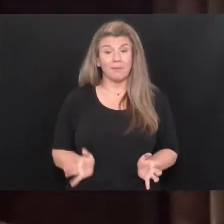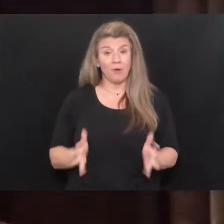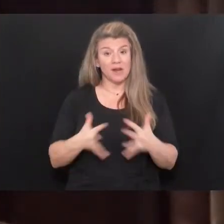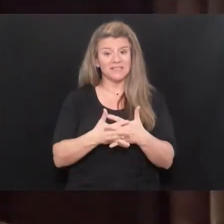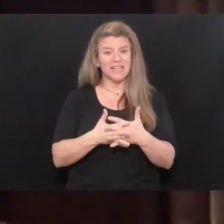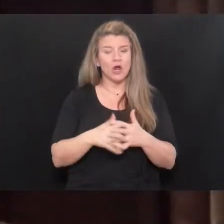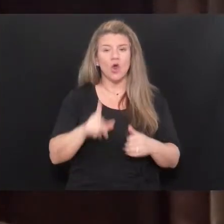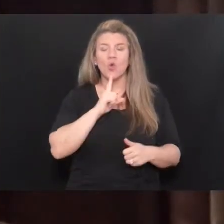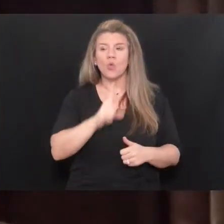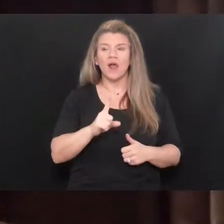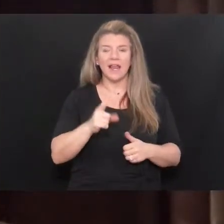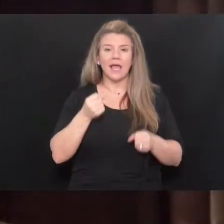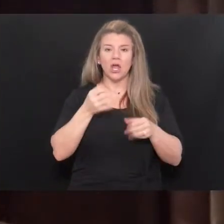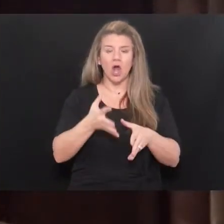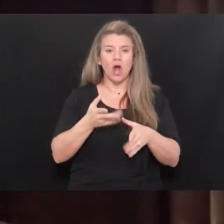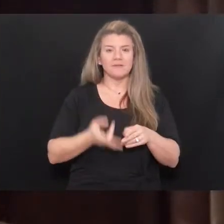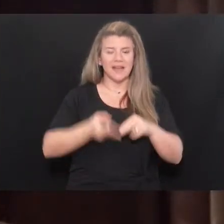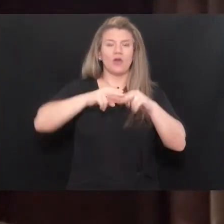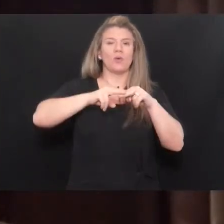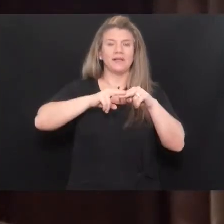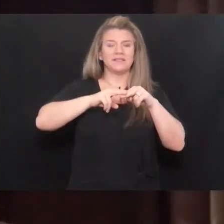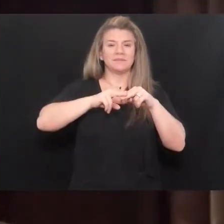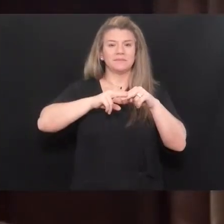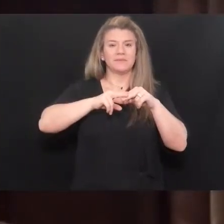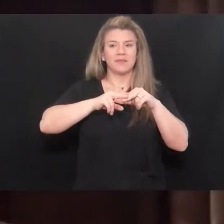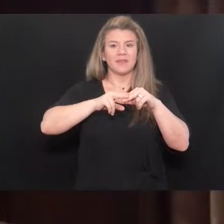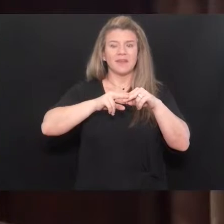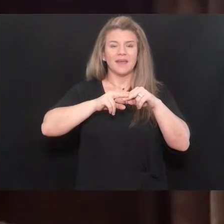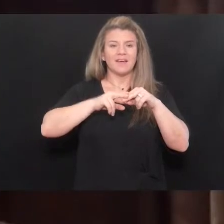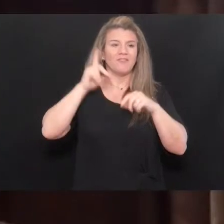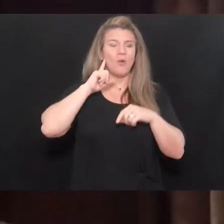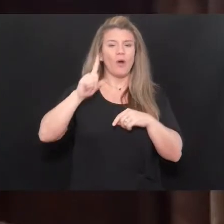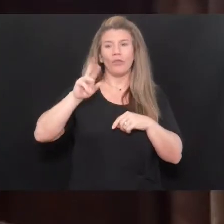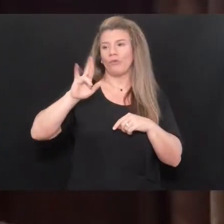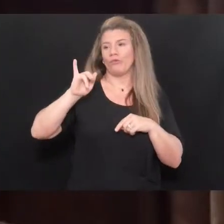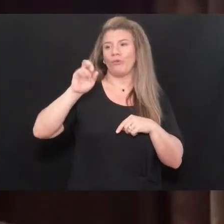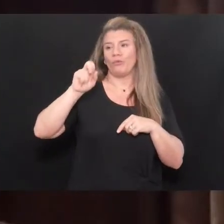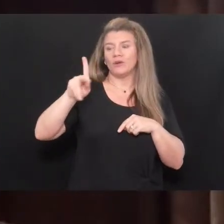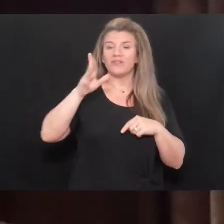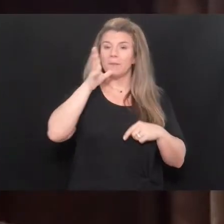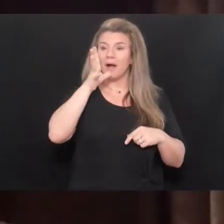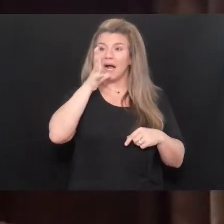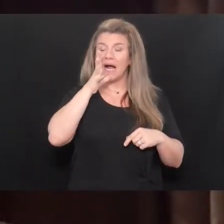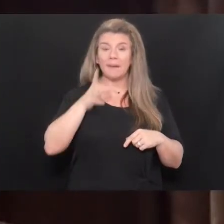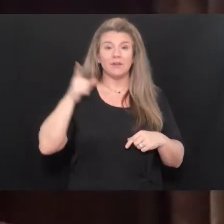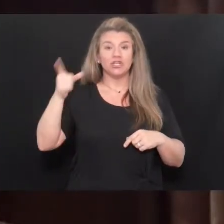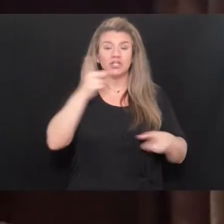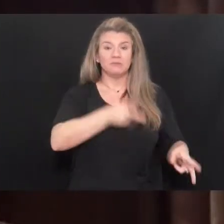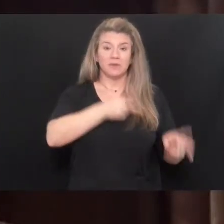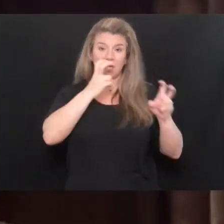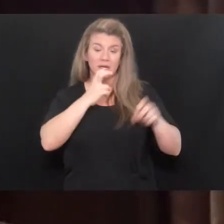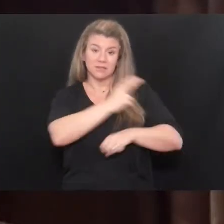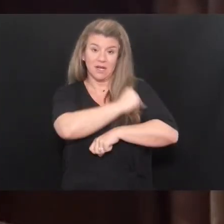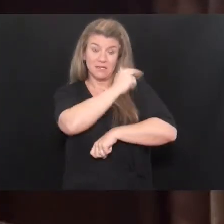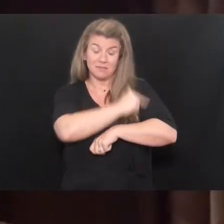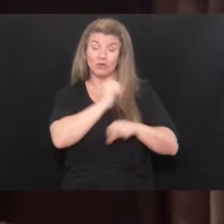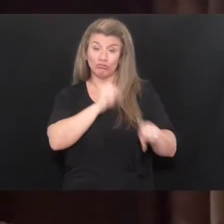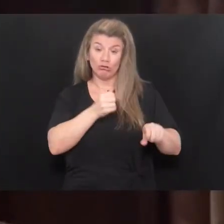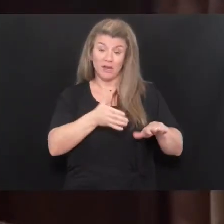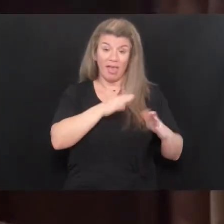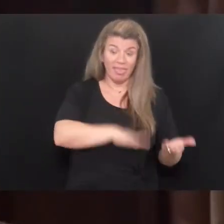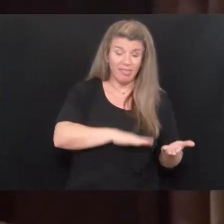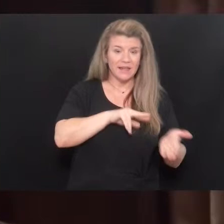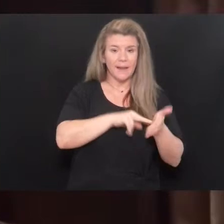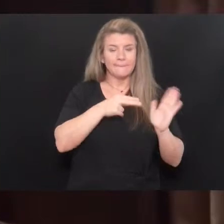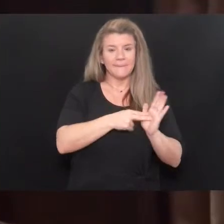really substantial increase in risk to mom for having hospitalization and even death, and risk to